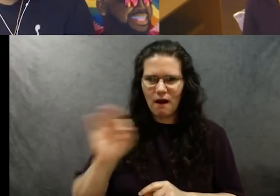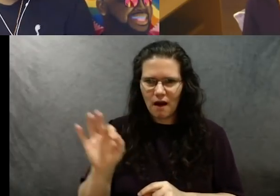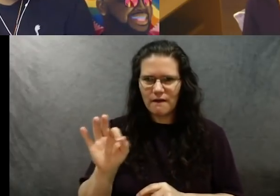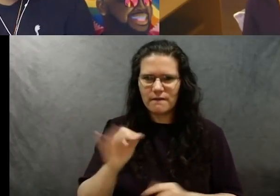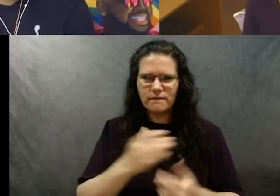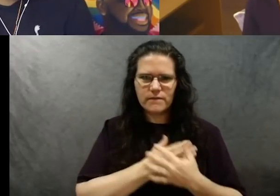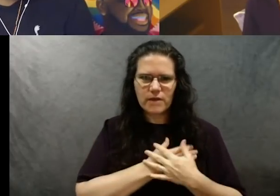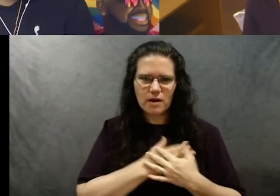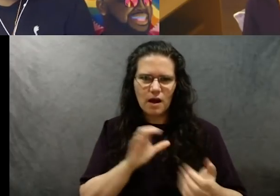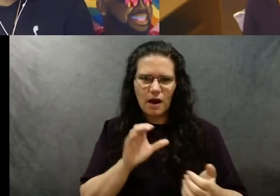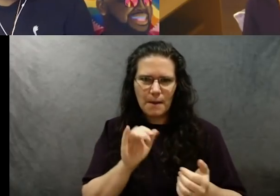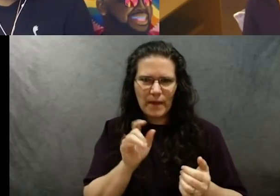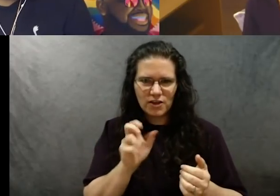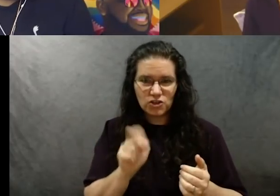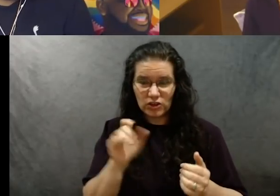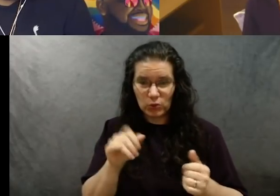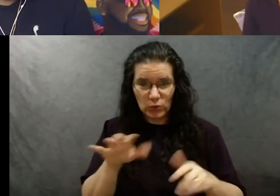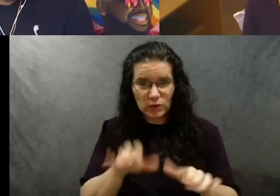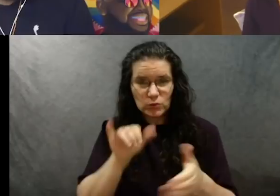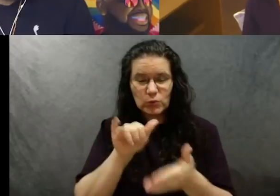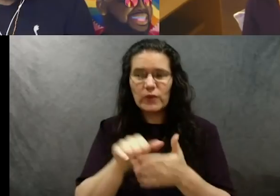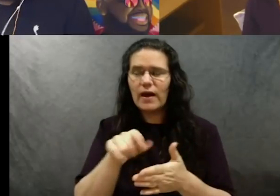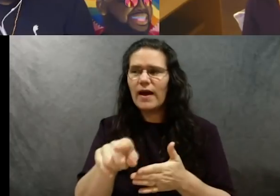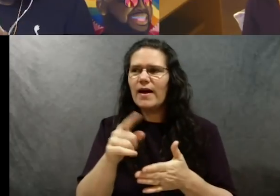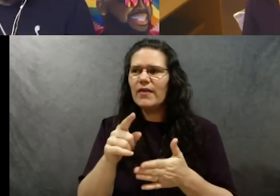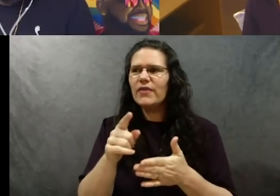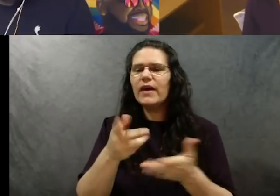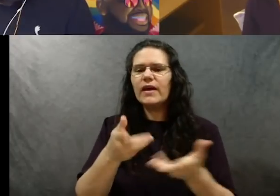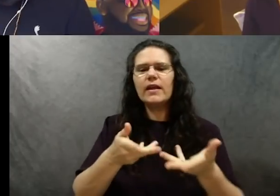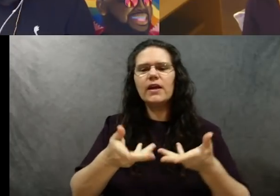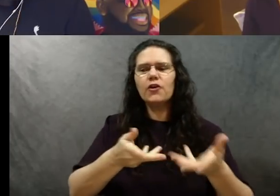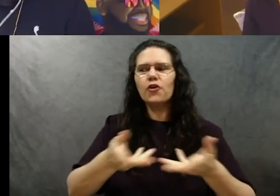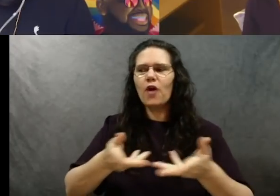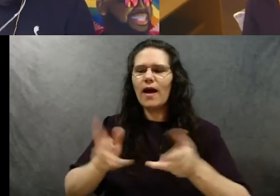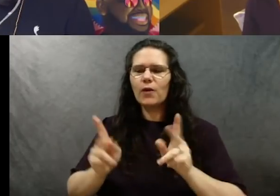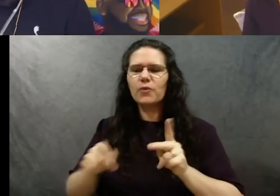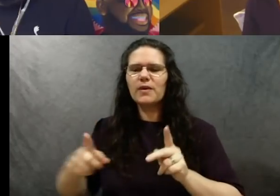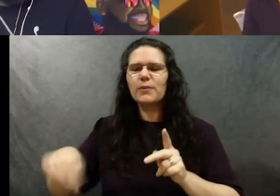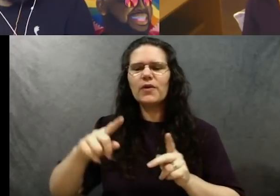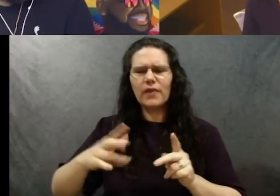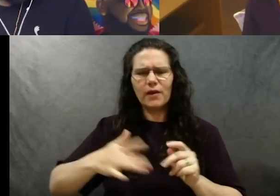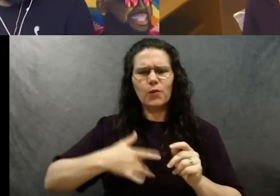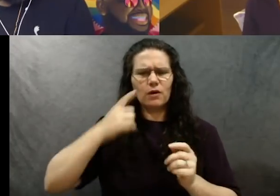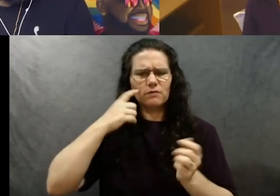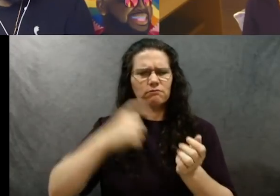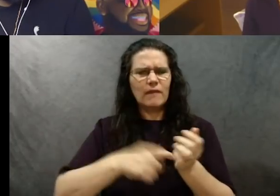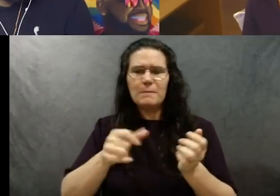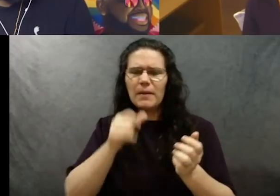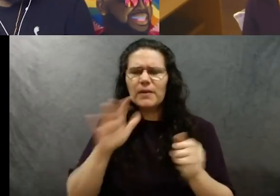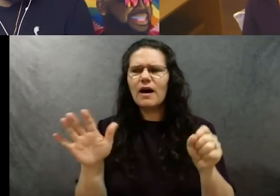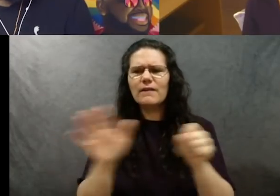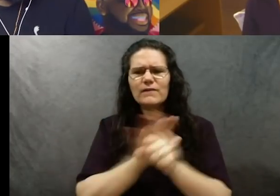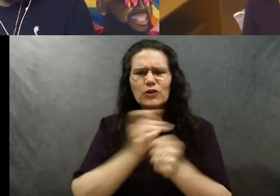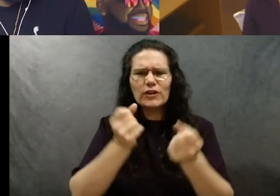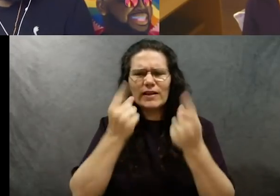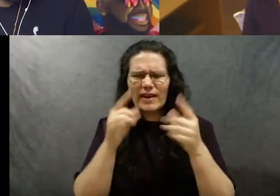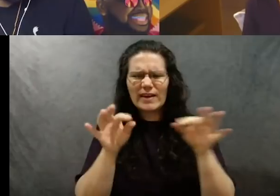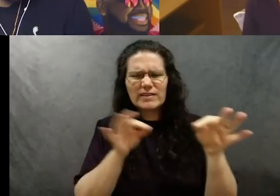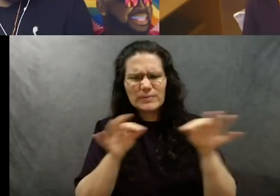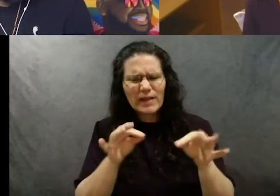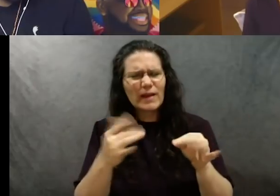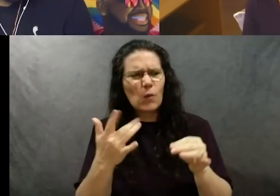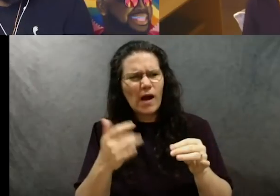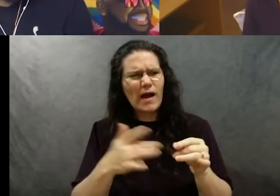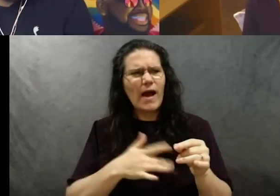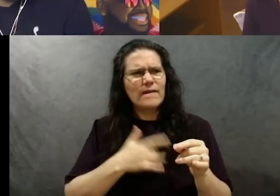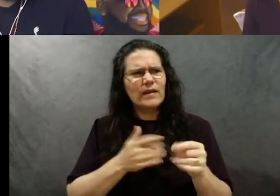folks will begin to sense, you know, maybe in a way they're not conscious of, or maybe not in a way they're able to articulate, but they begin to